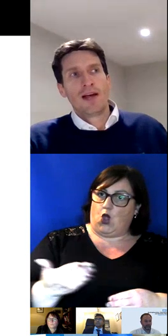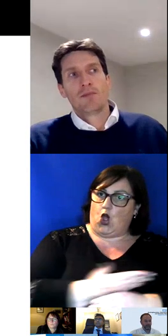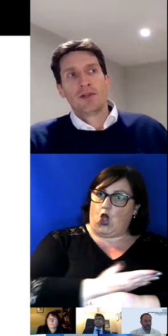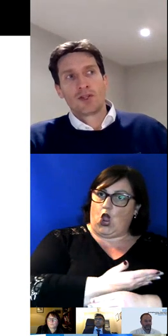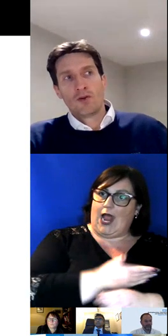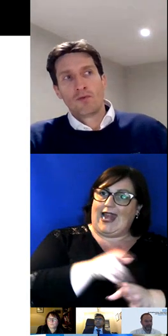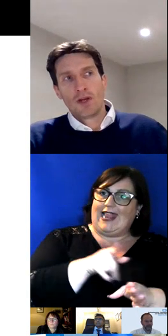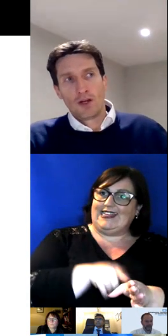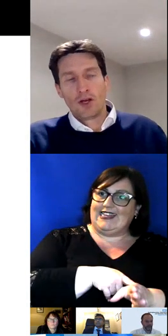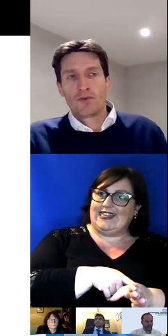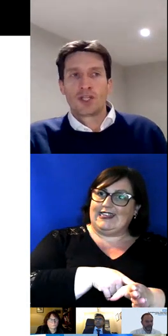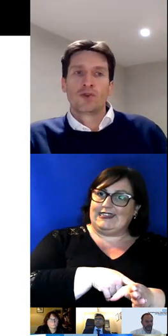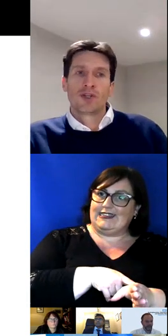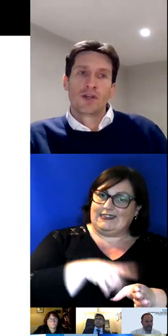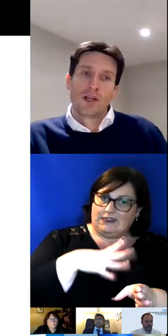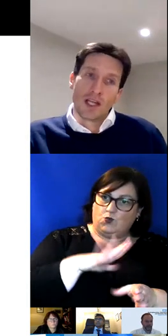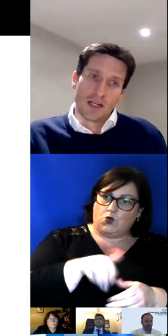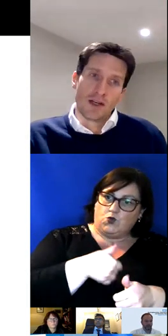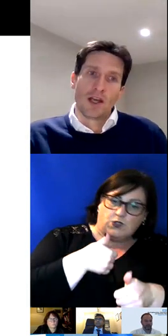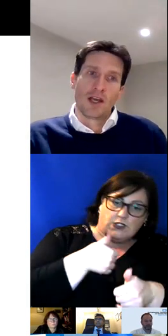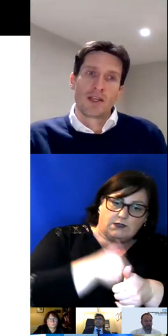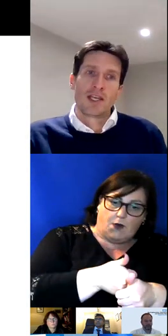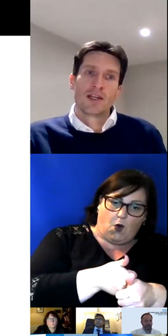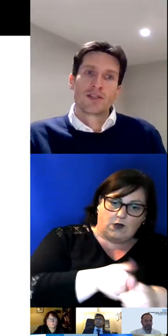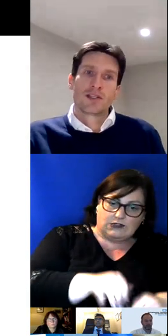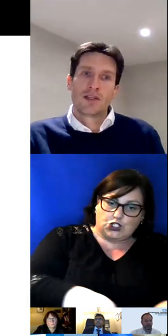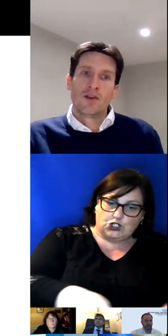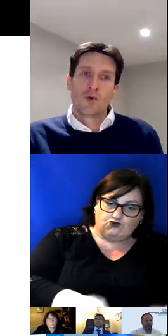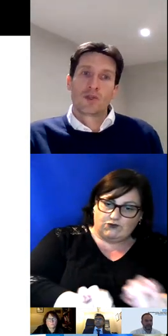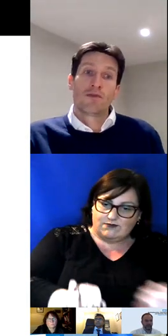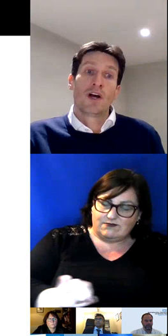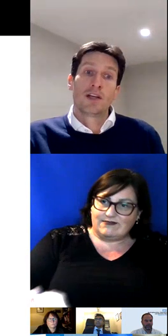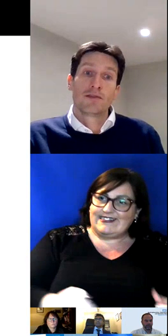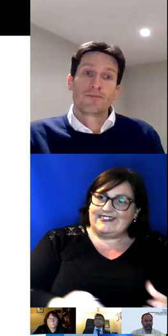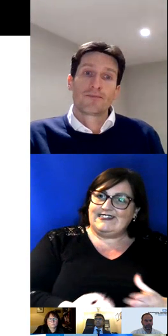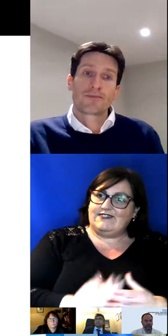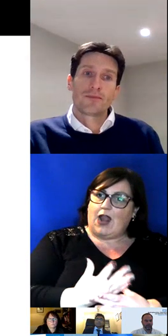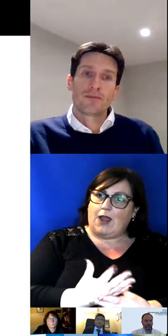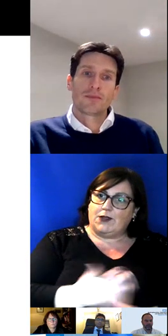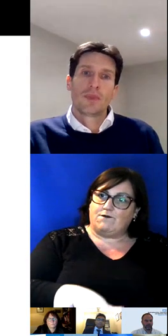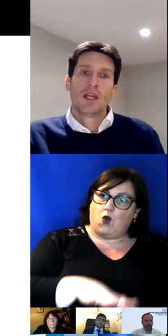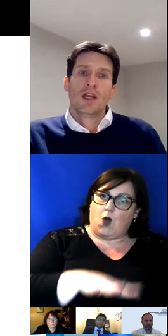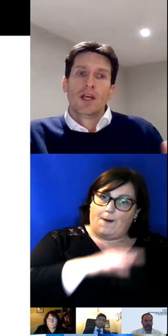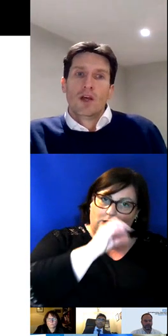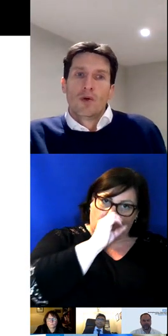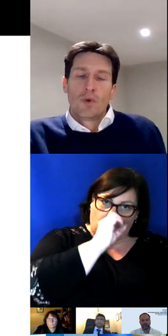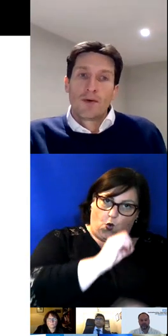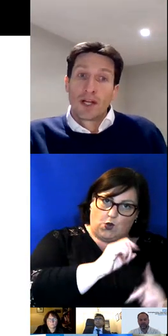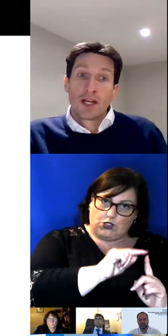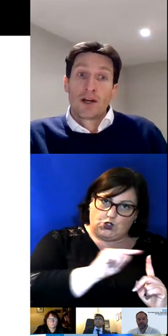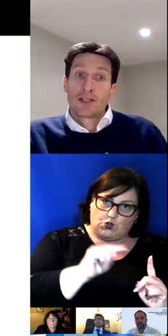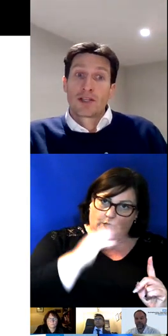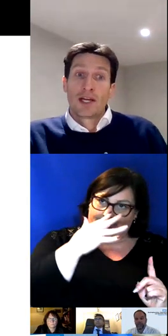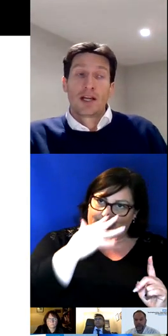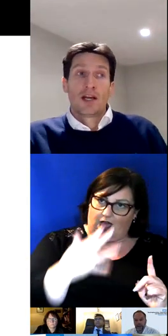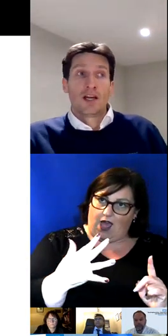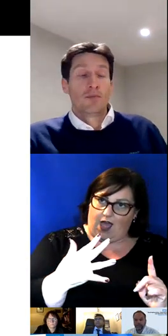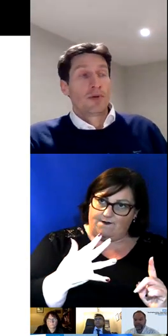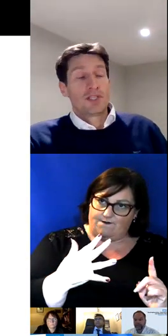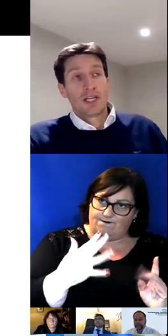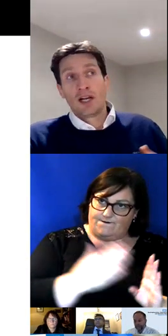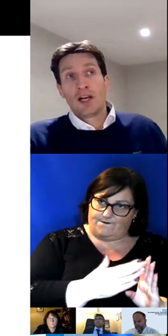the development of children in the years 0 to 5. We then recognise